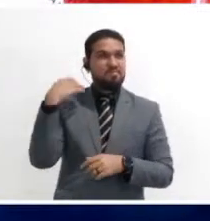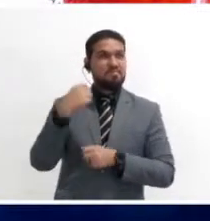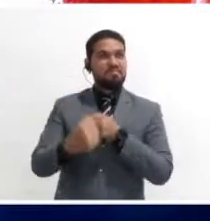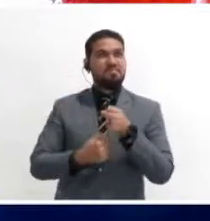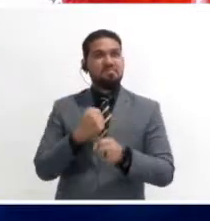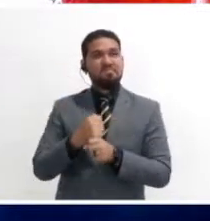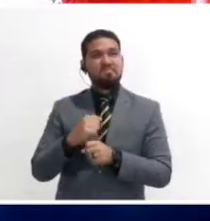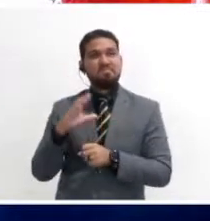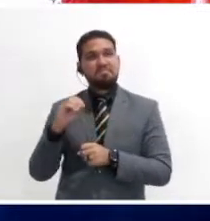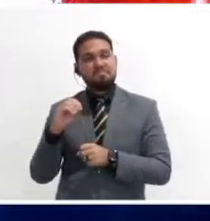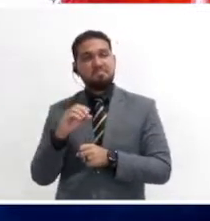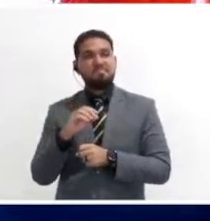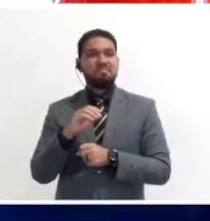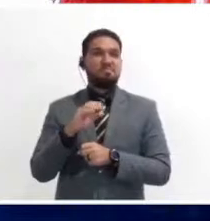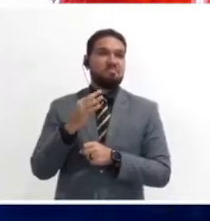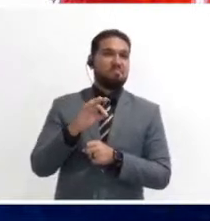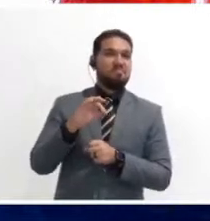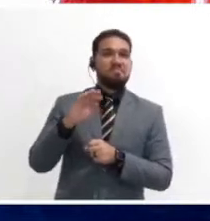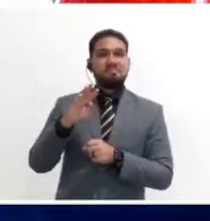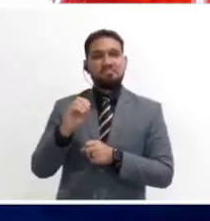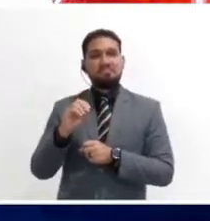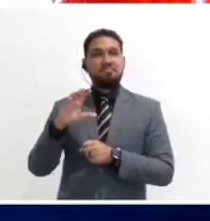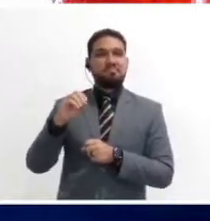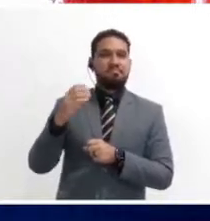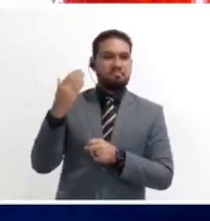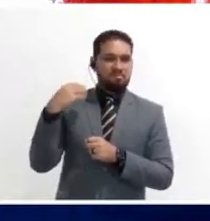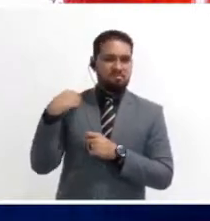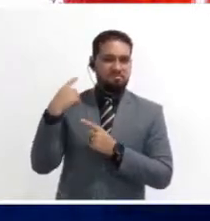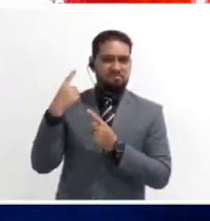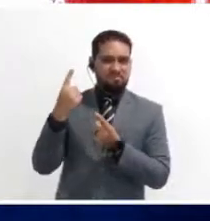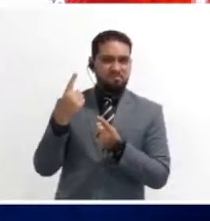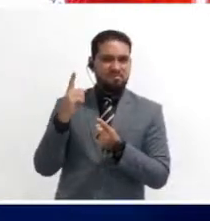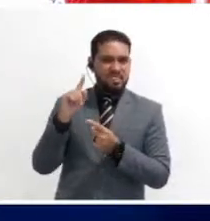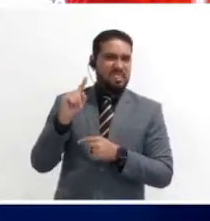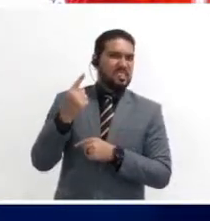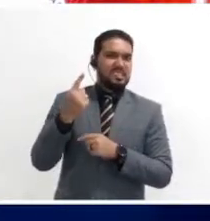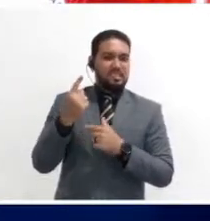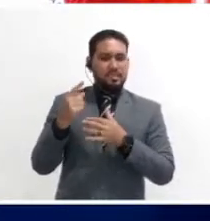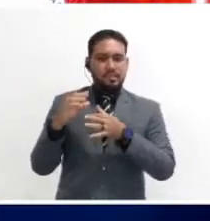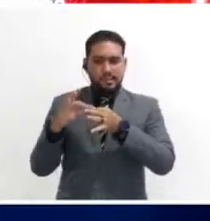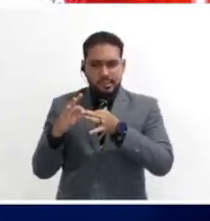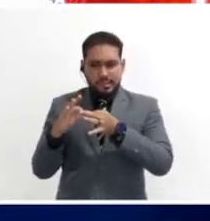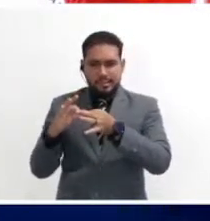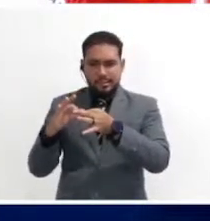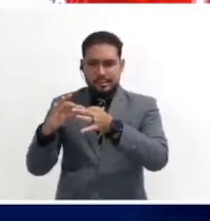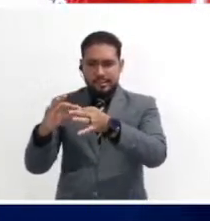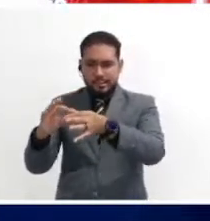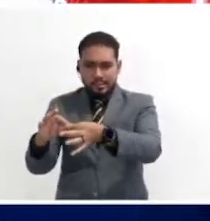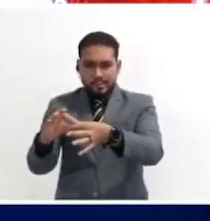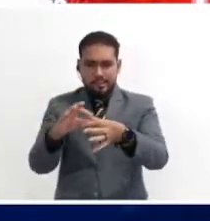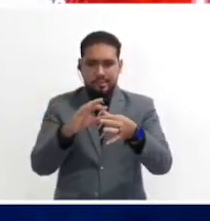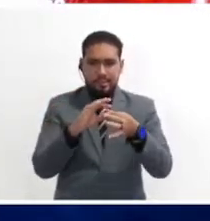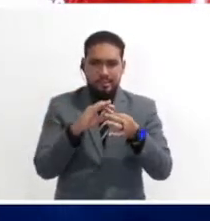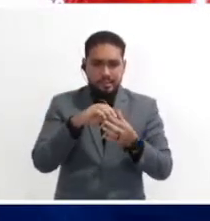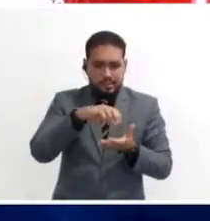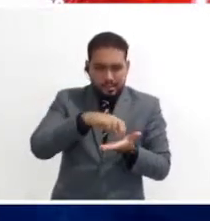and so it is one of the original ways to interconnect chips. And it's